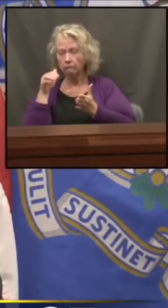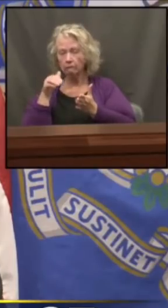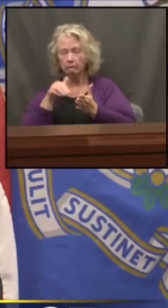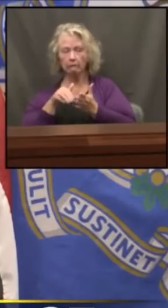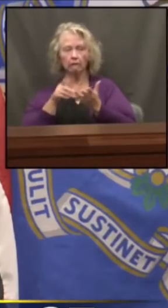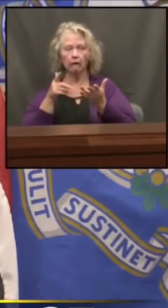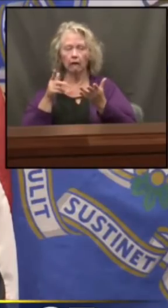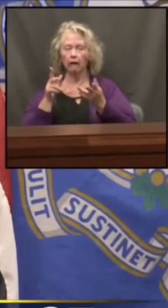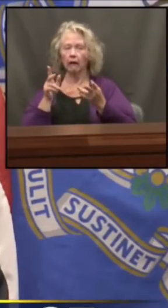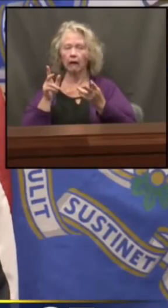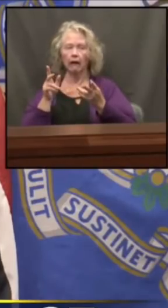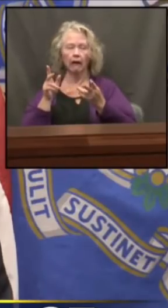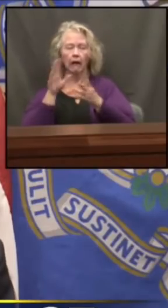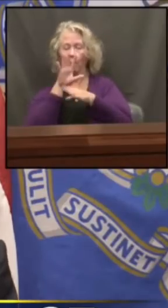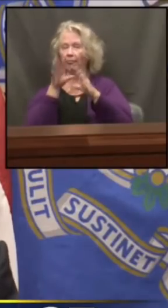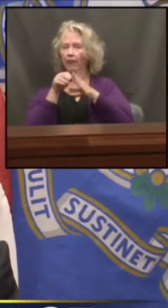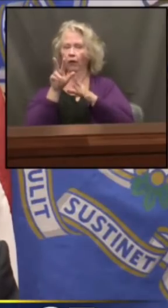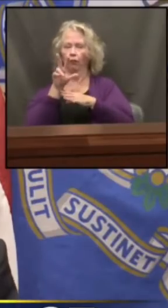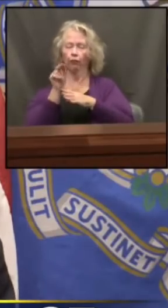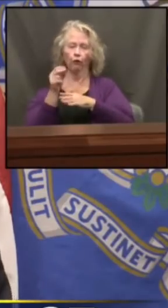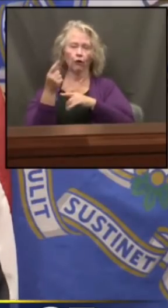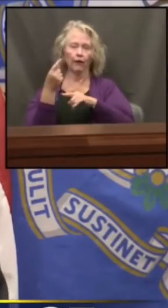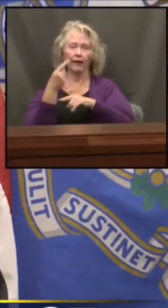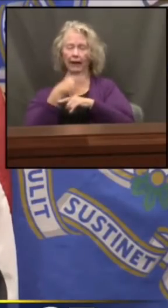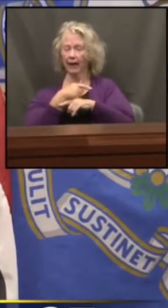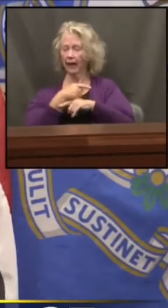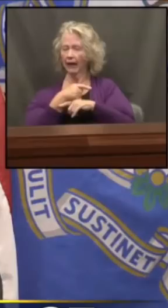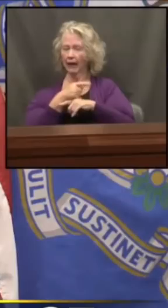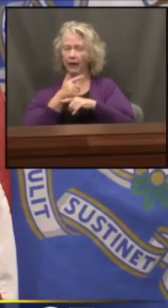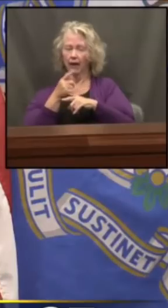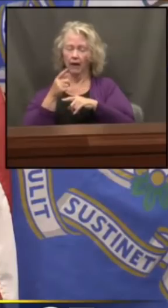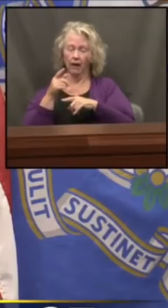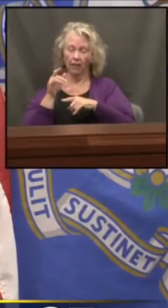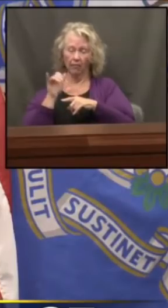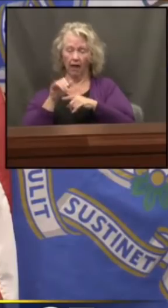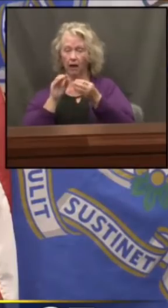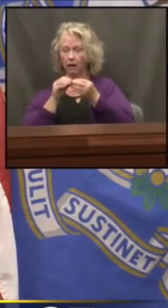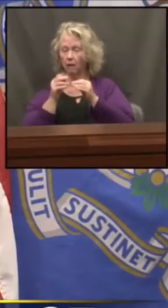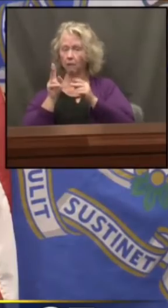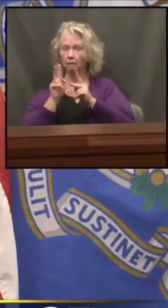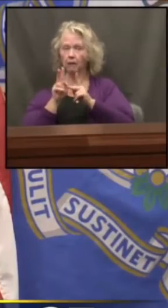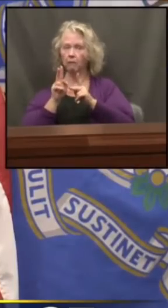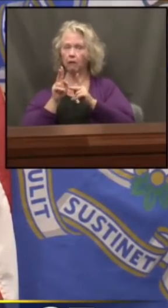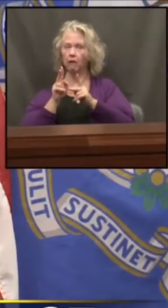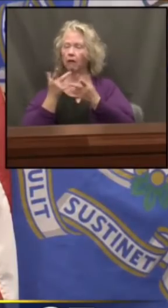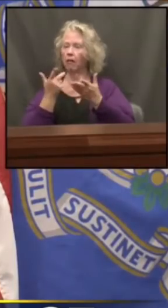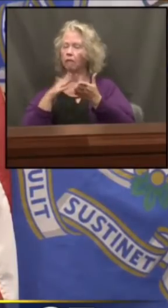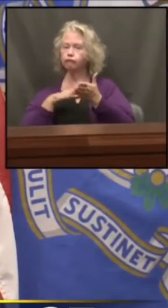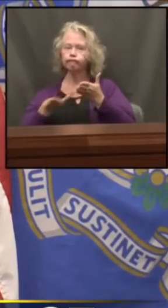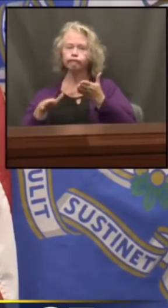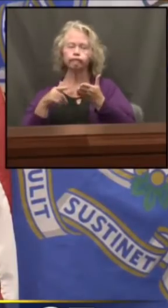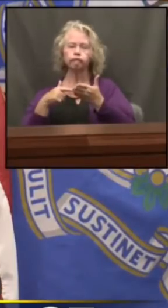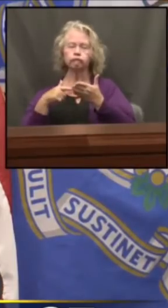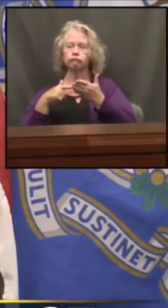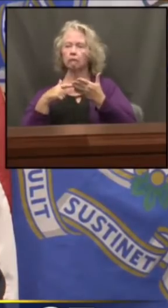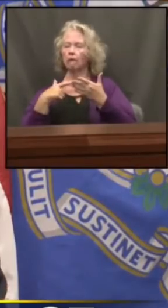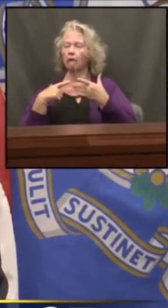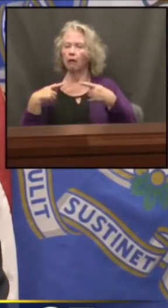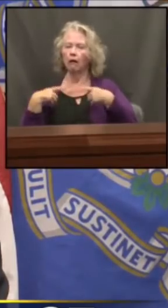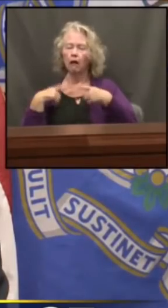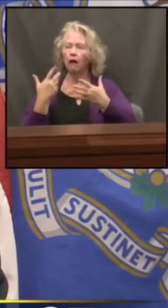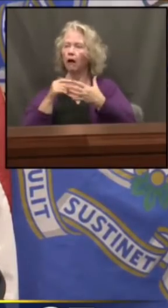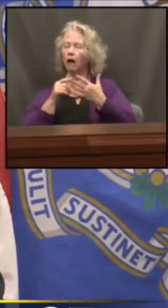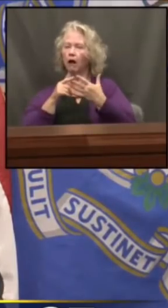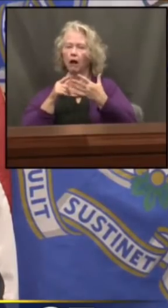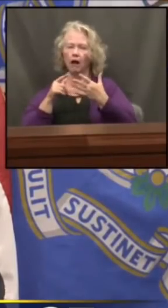people all in the course of 30 days went up by a factor of 10 in terms of folks looking for unemployment. Remember how